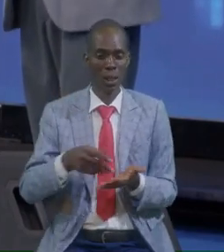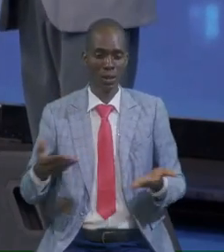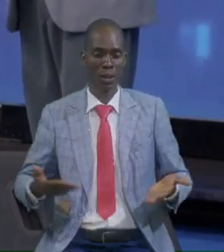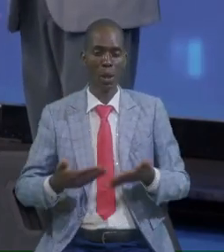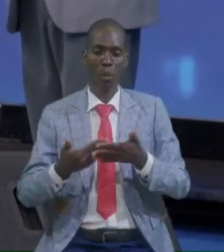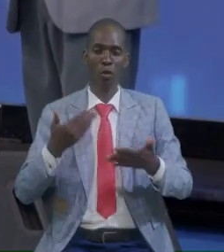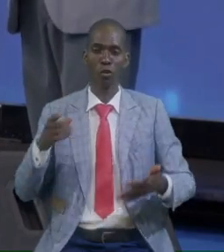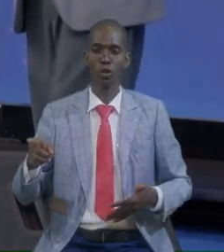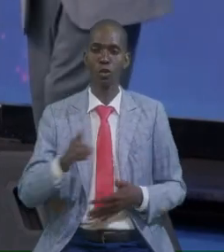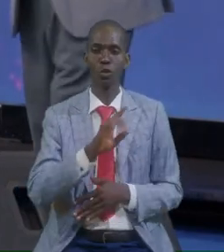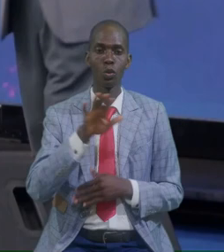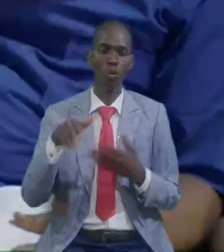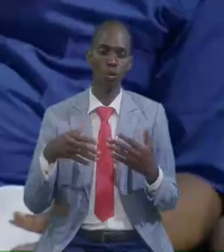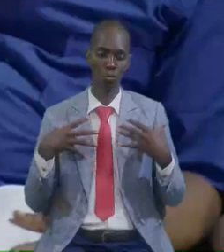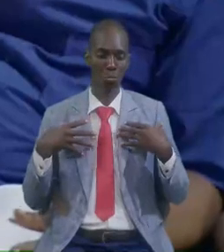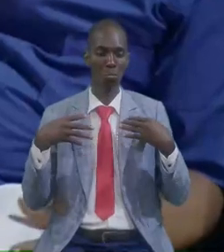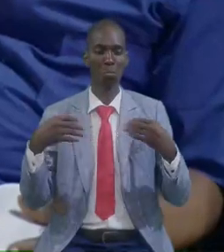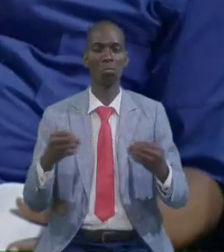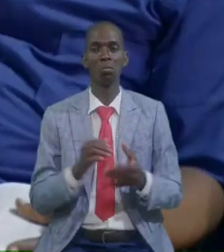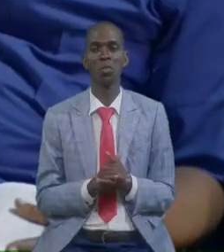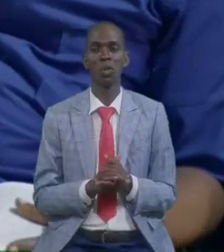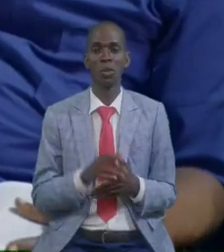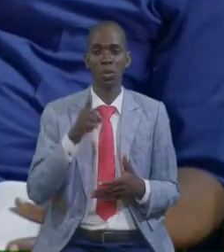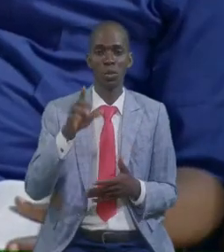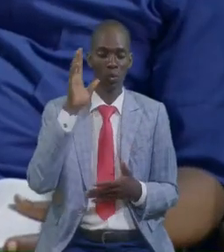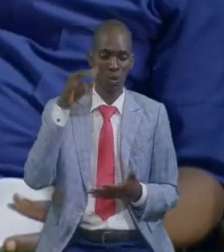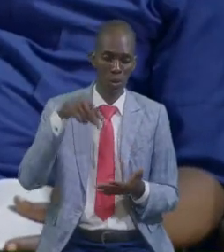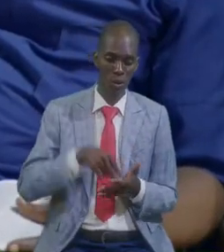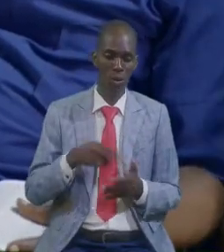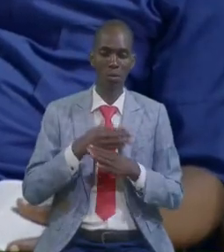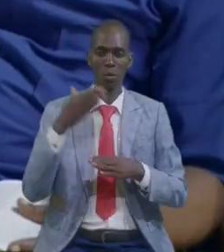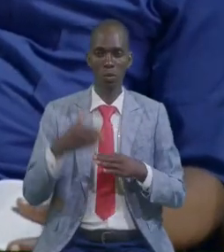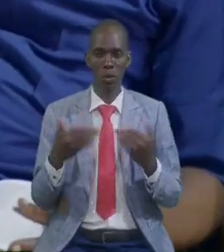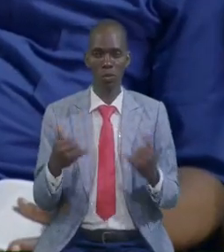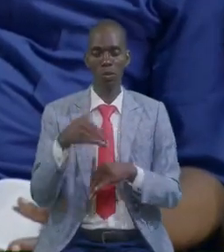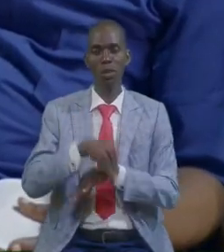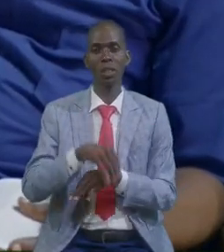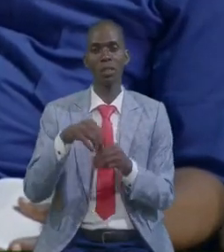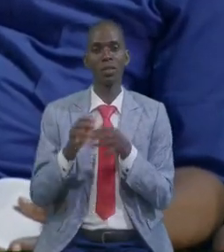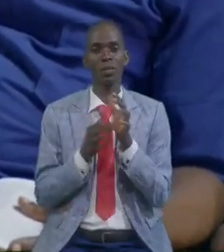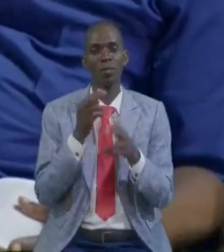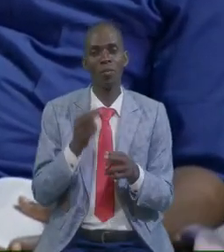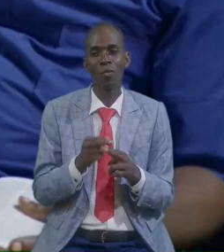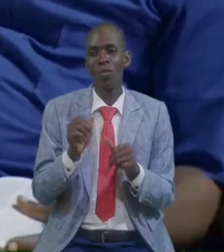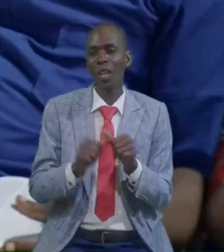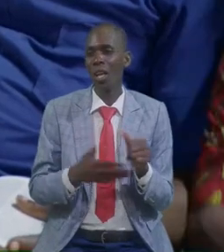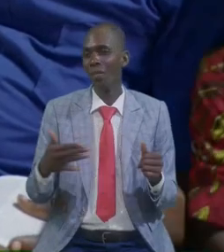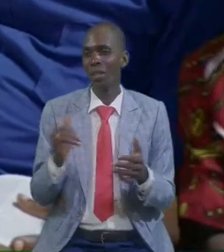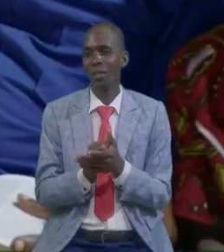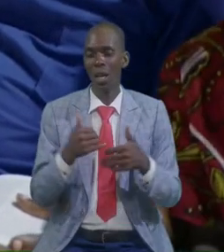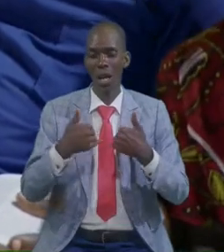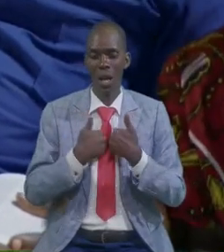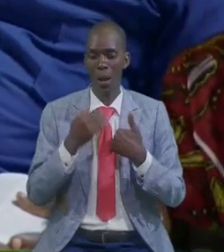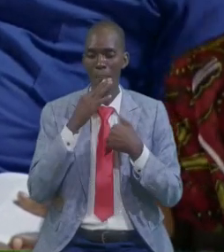you whole. You stand whole tonight. Everything that have been taken away from your